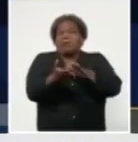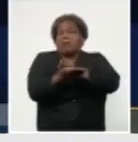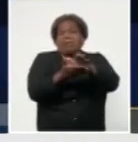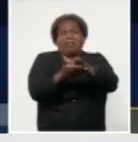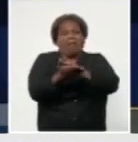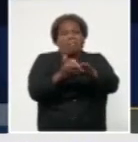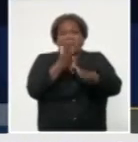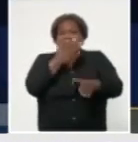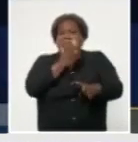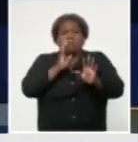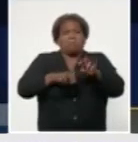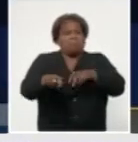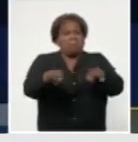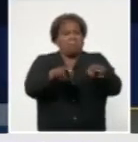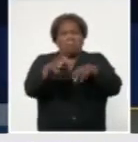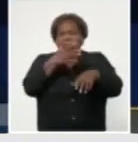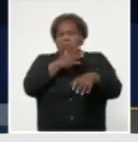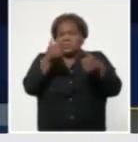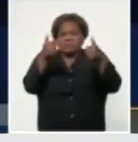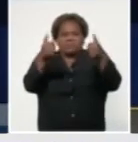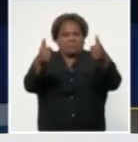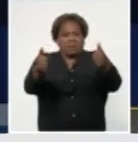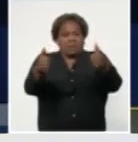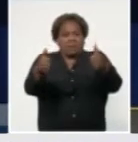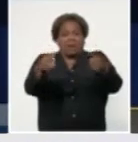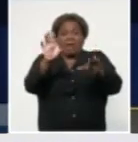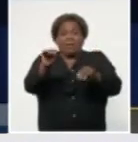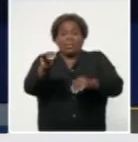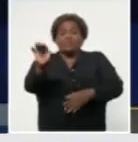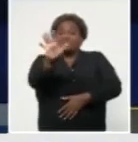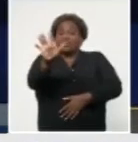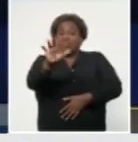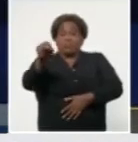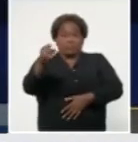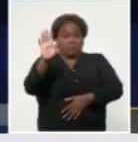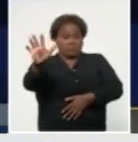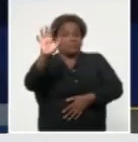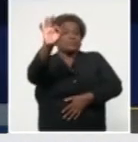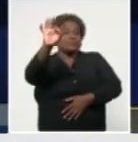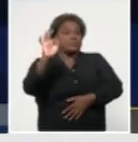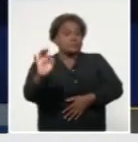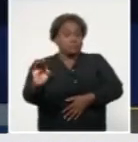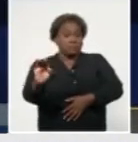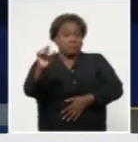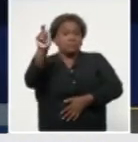55.5% of all diagnosed, who at the moment of testing positive did